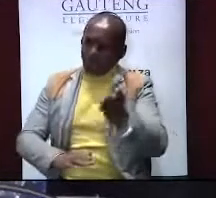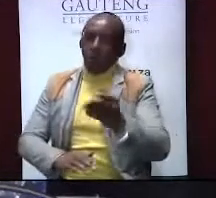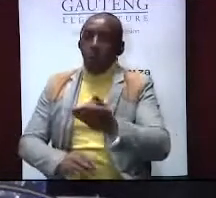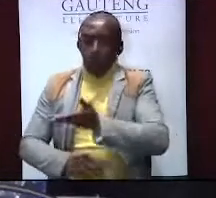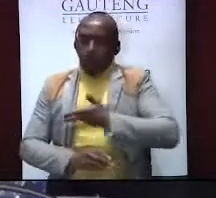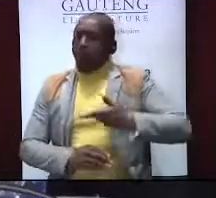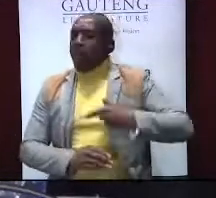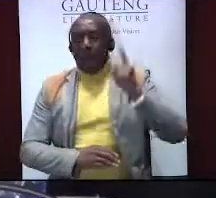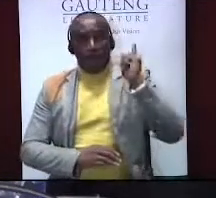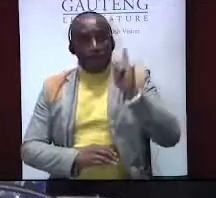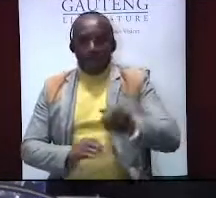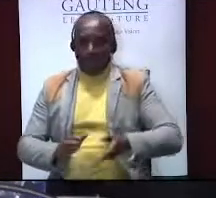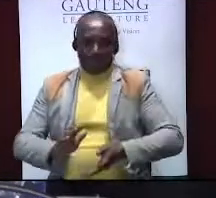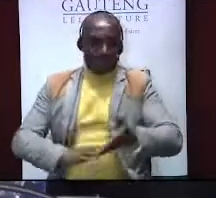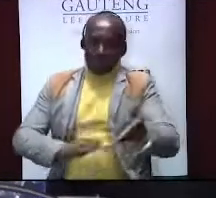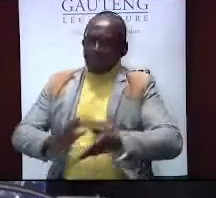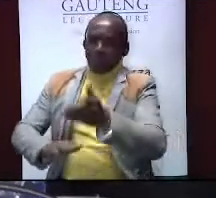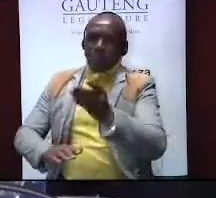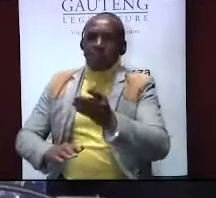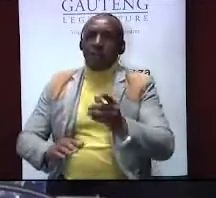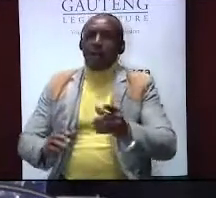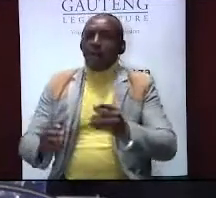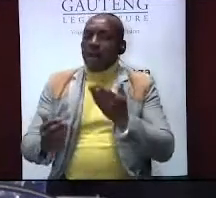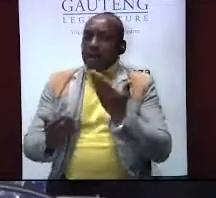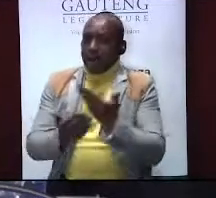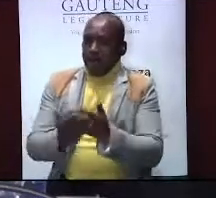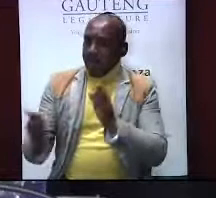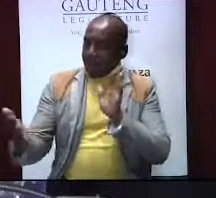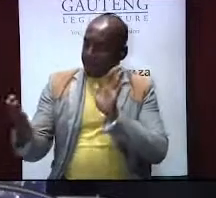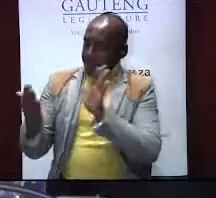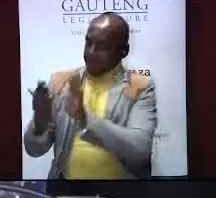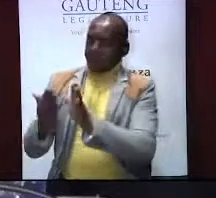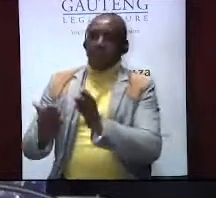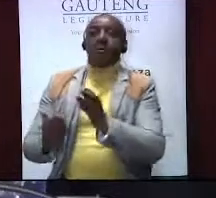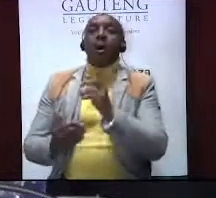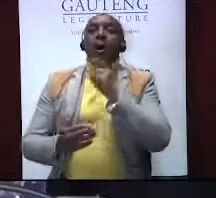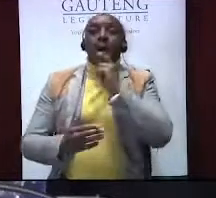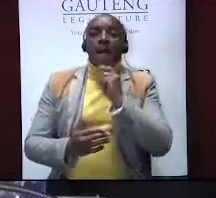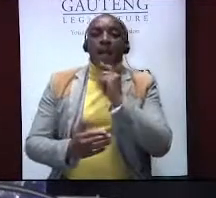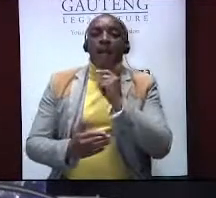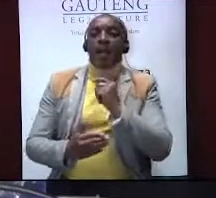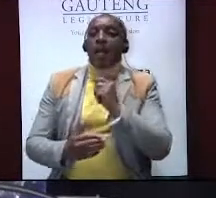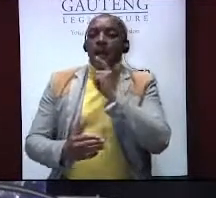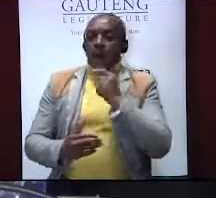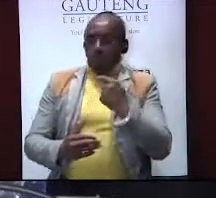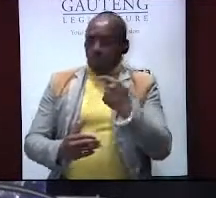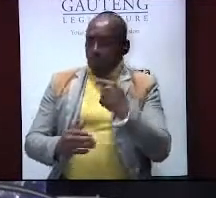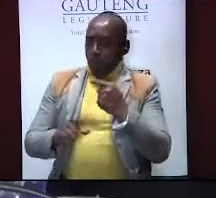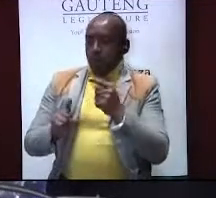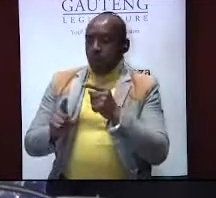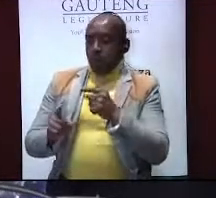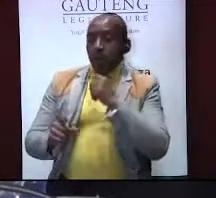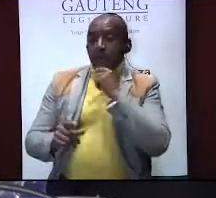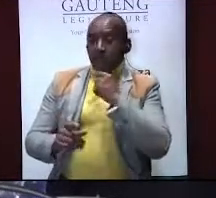to those men that were so fearfully fearful